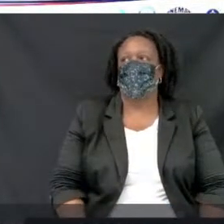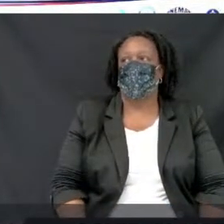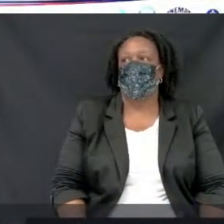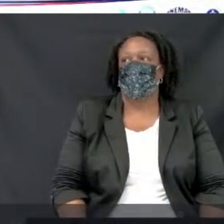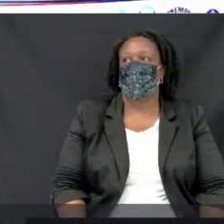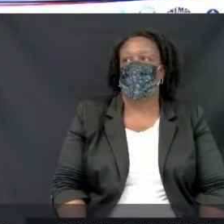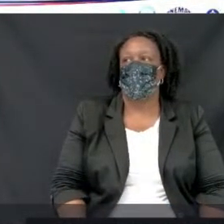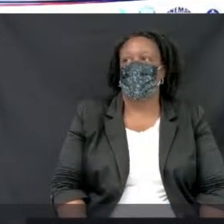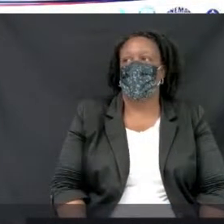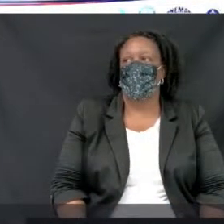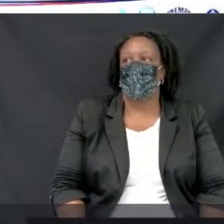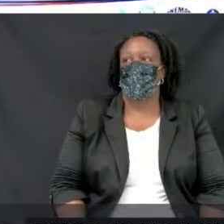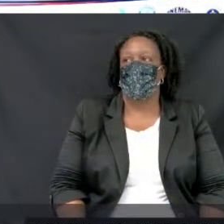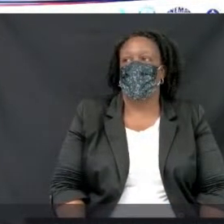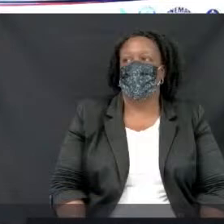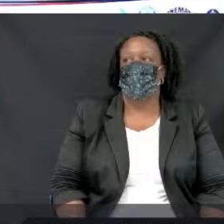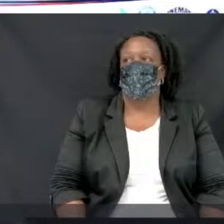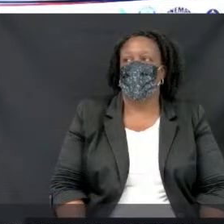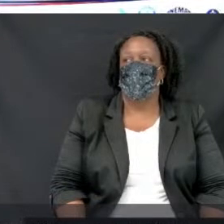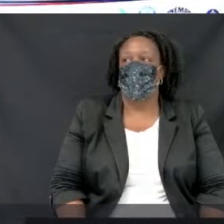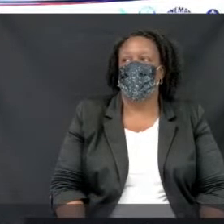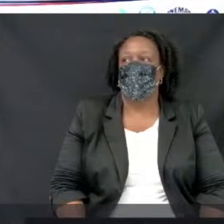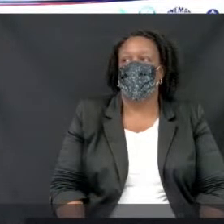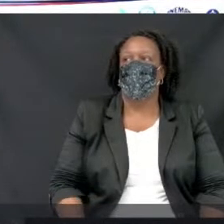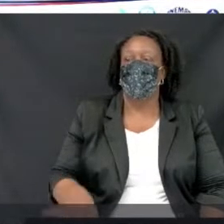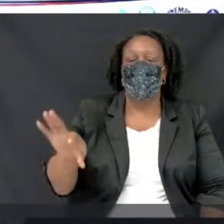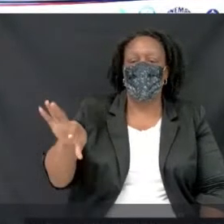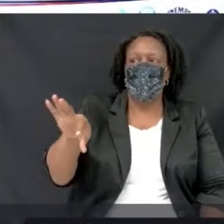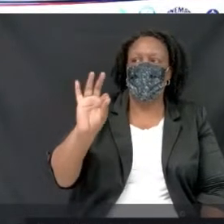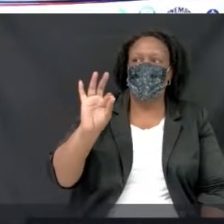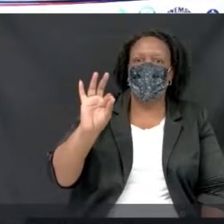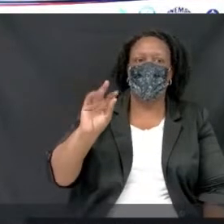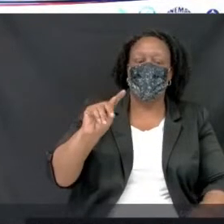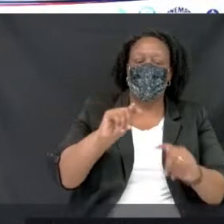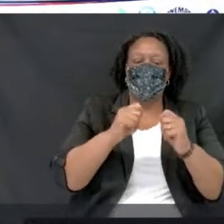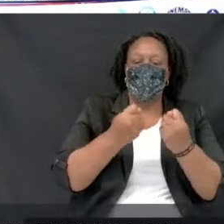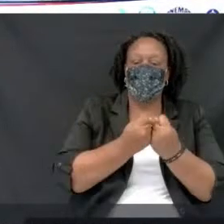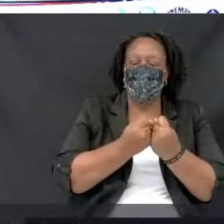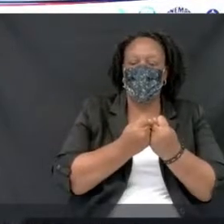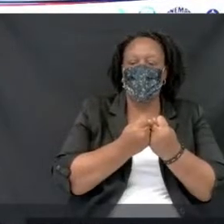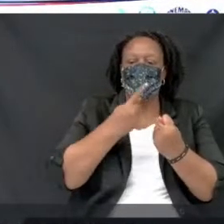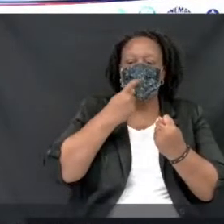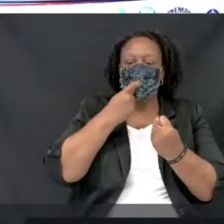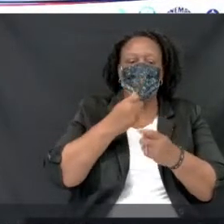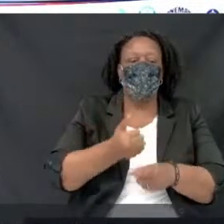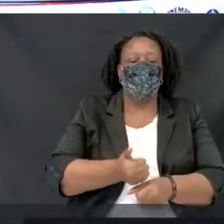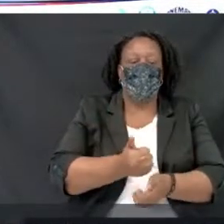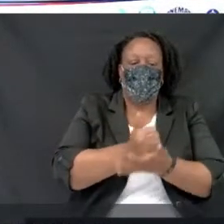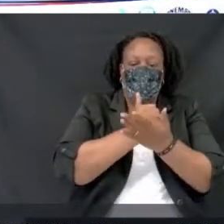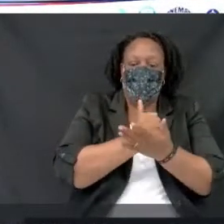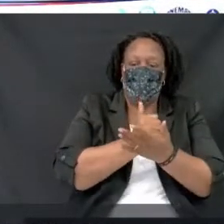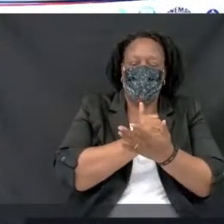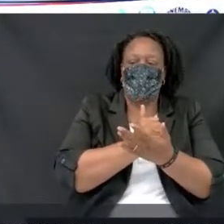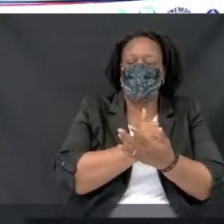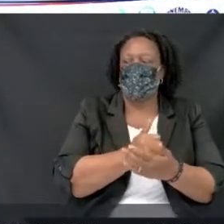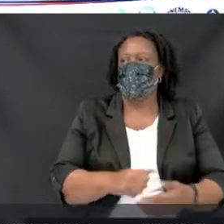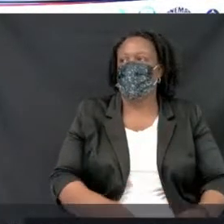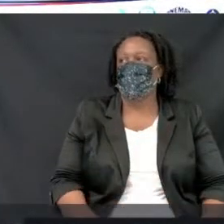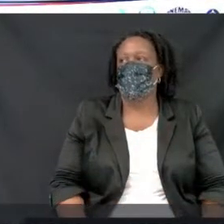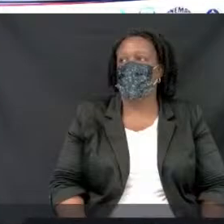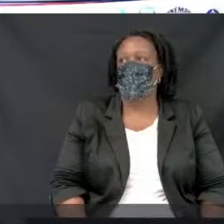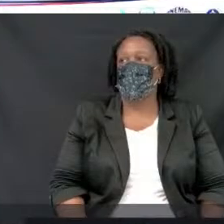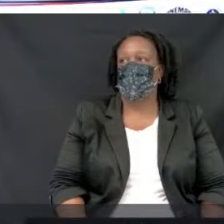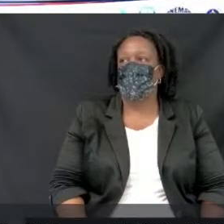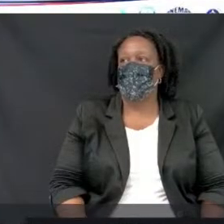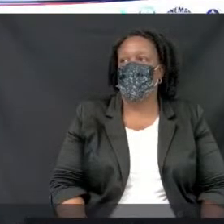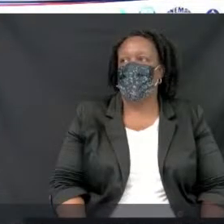COVID-19. E, to identify compliance team to assist in its operations. F, to guide the public on